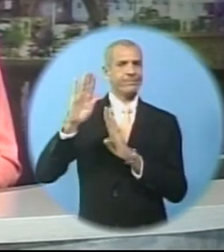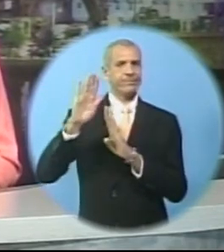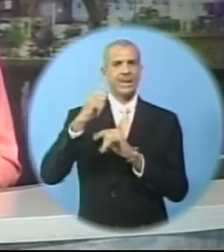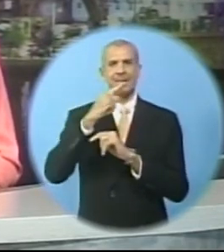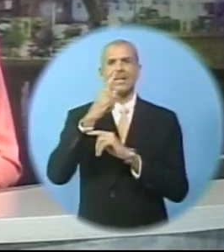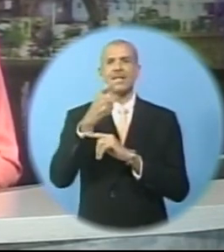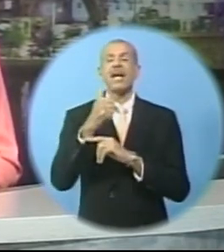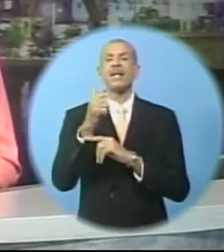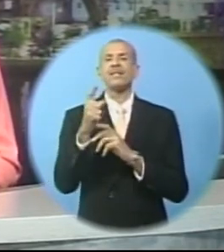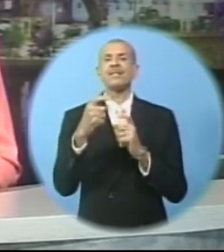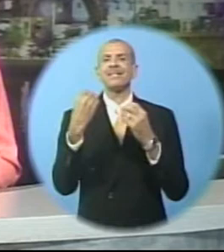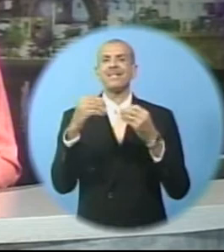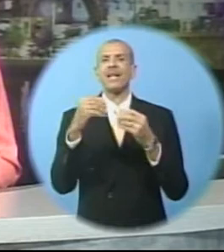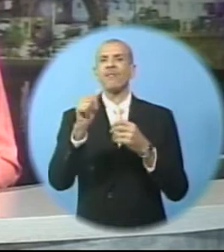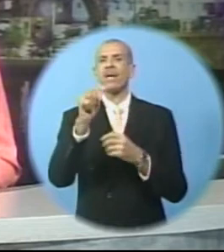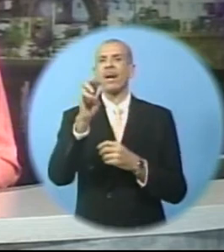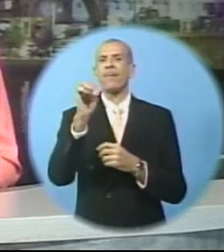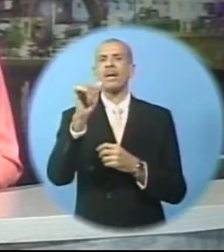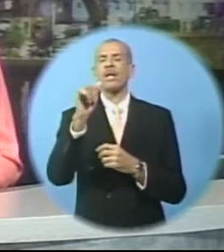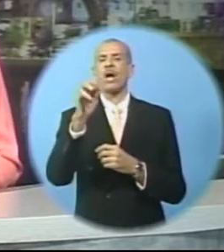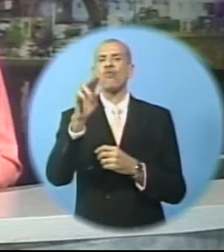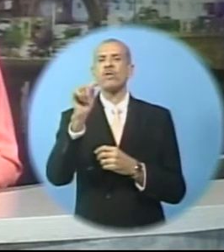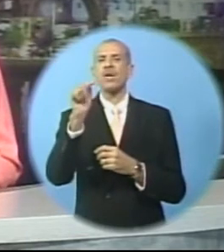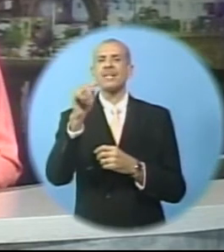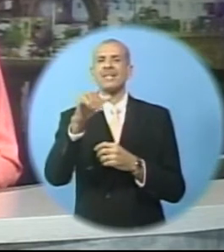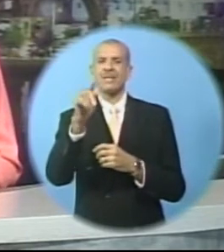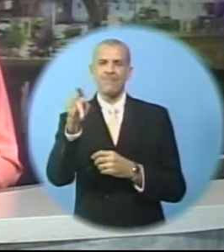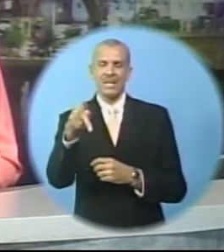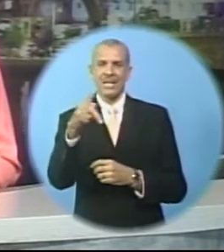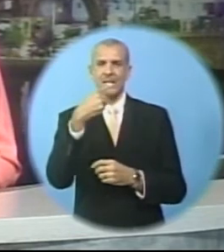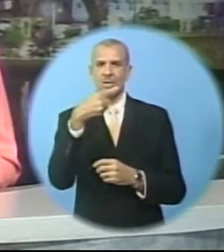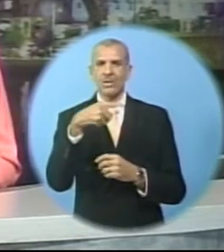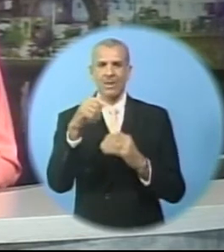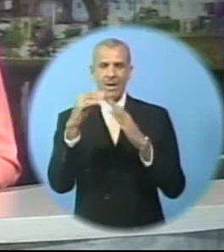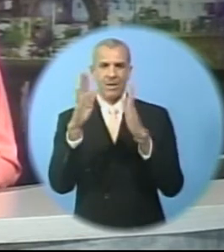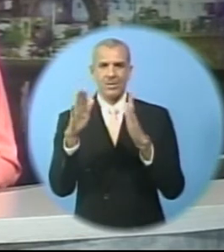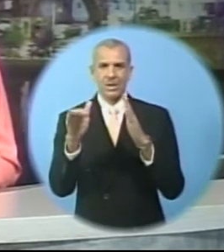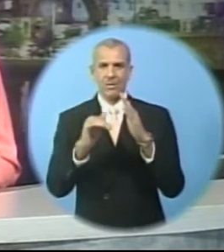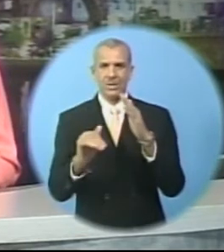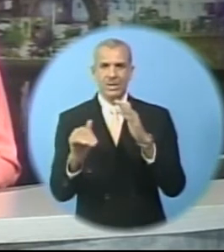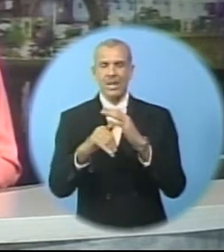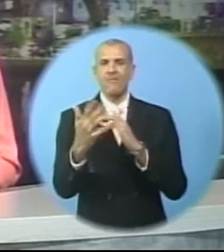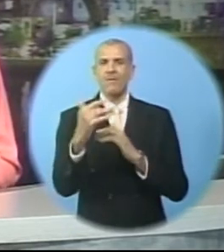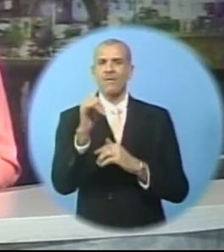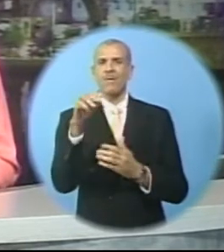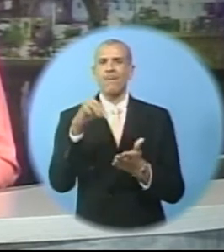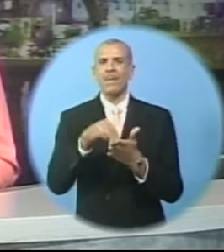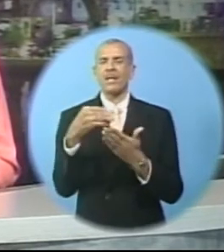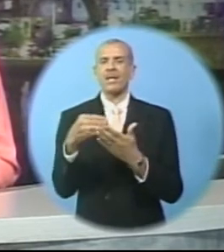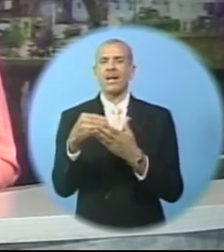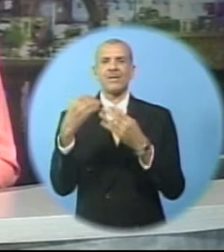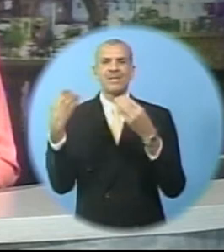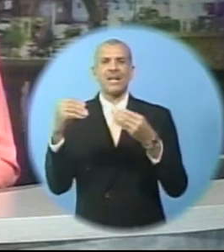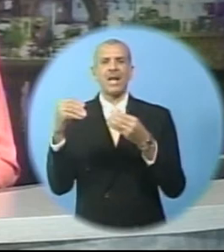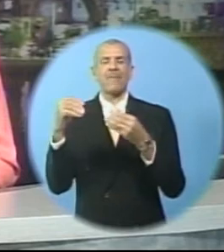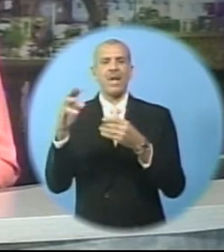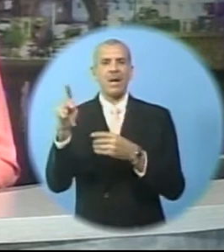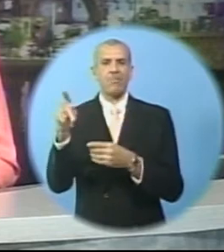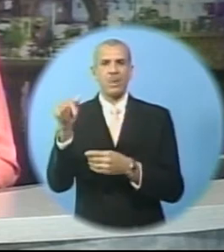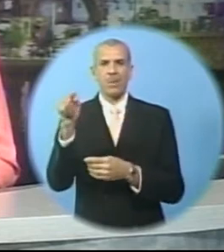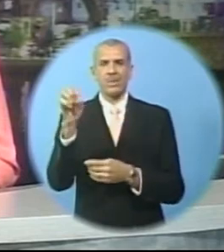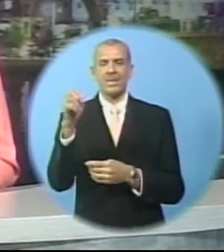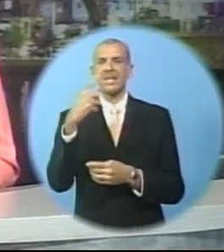regarding the sale of Ammon Resorts in St. Peter. He's told the lower chamber the $55 million from the sale of the St. Peter property has